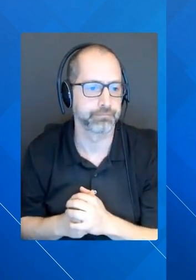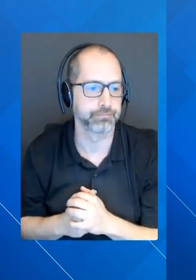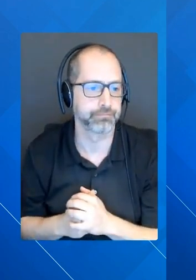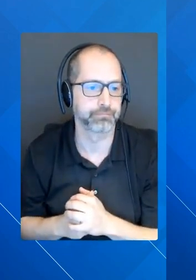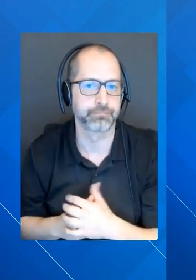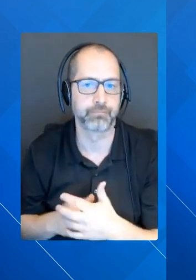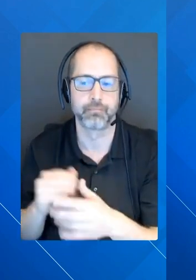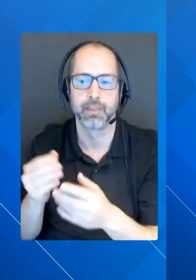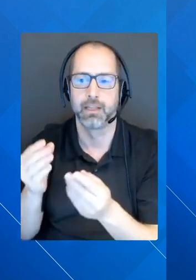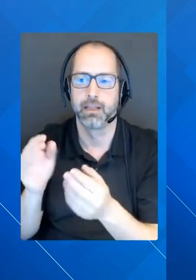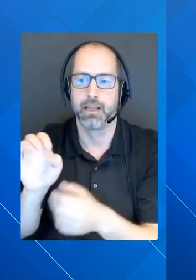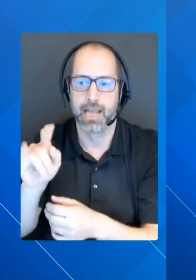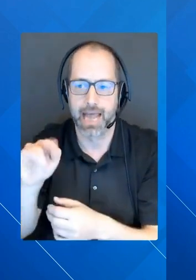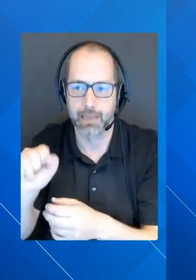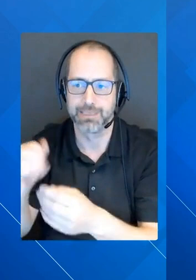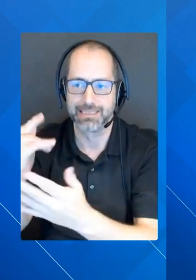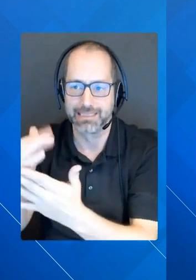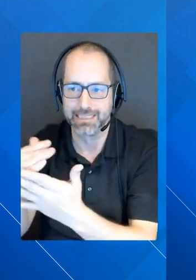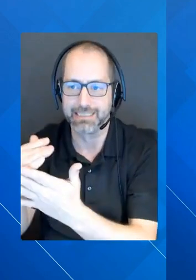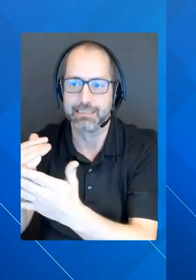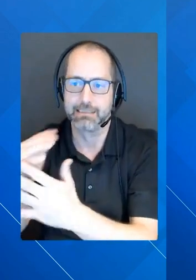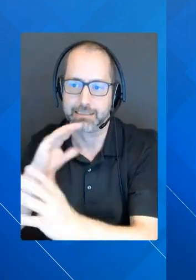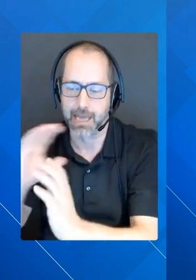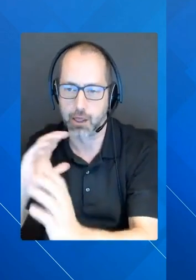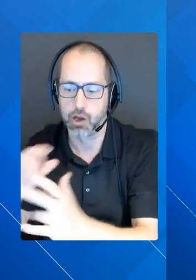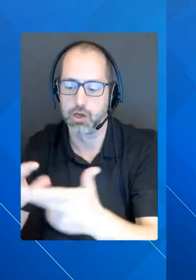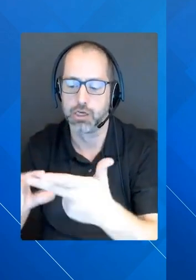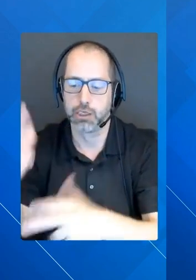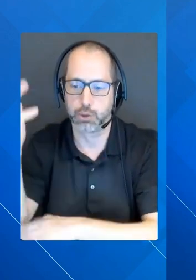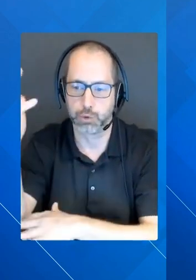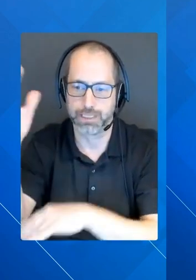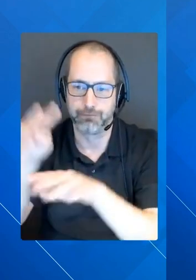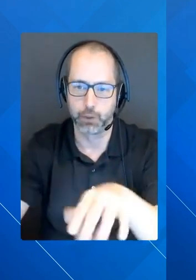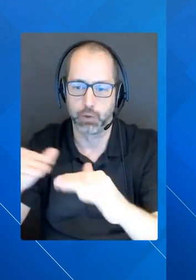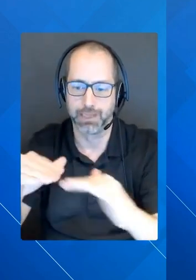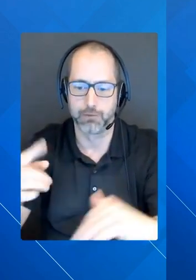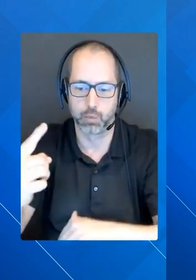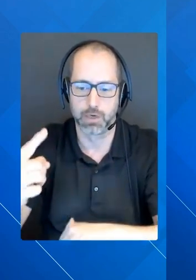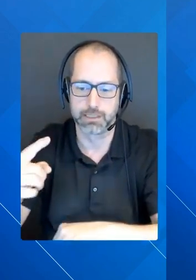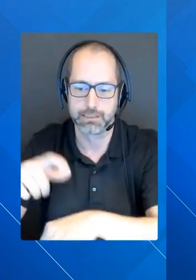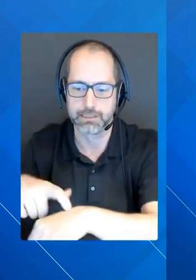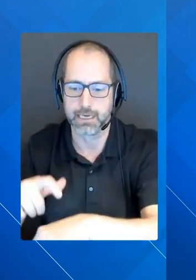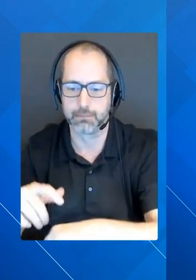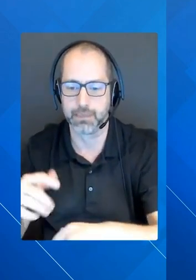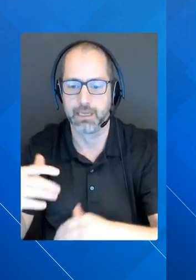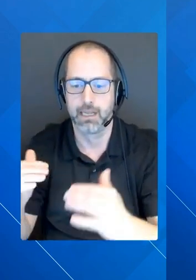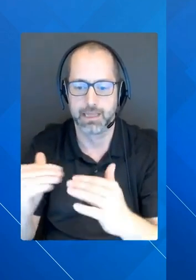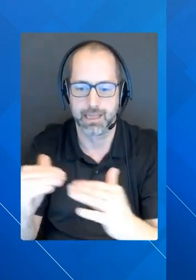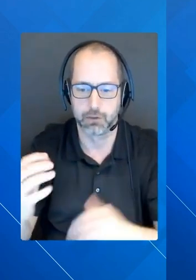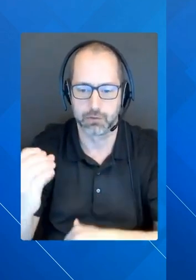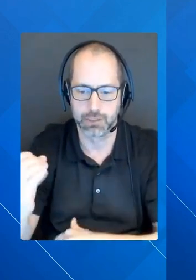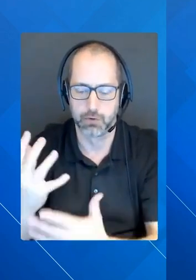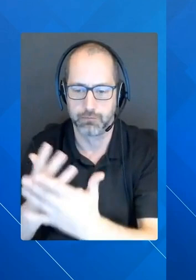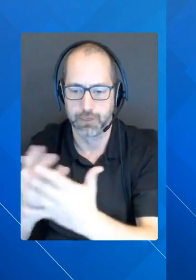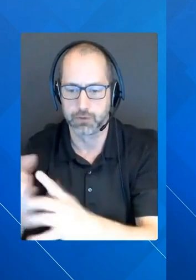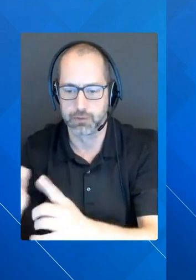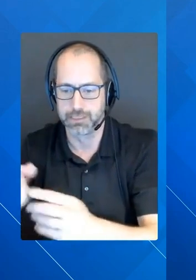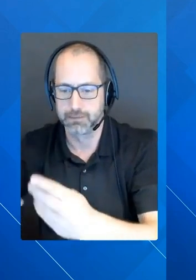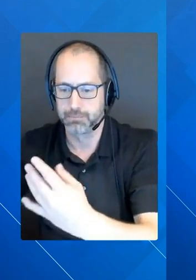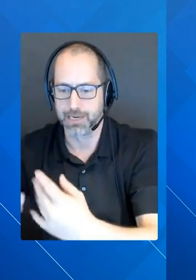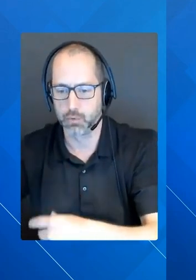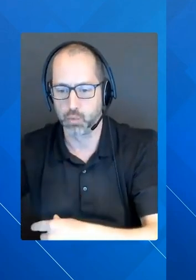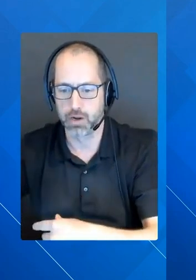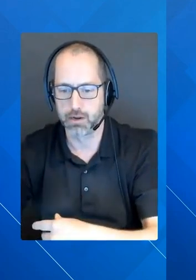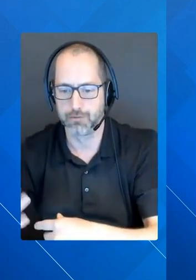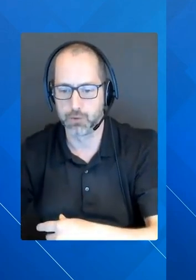Elements list dialog. Tree view. Level 1 time, 1. Level 0 filters expanded 1 of 2.